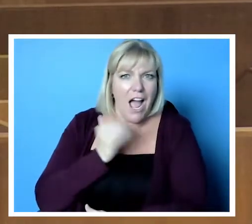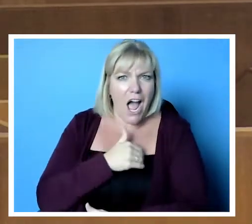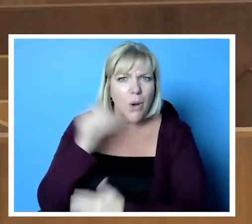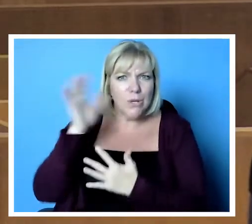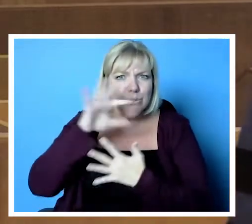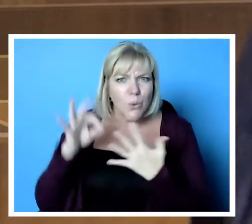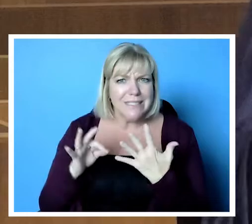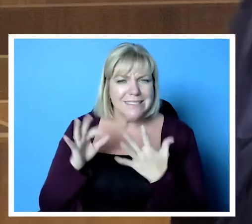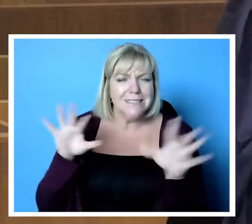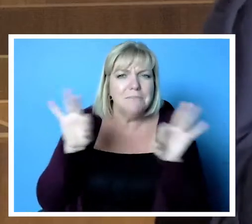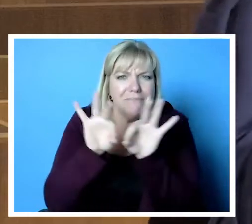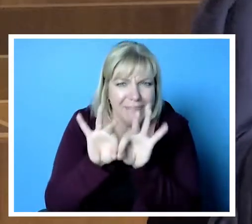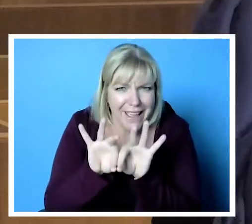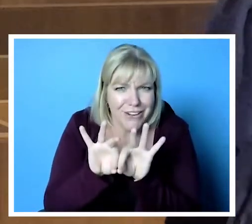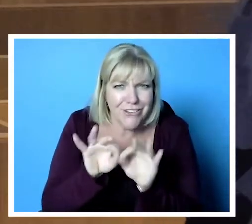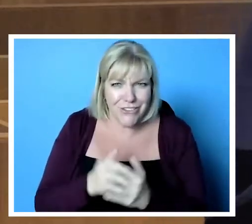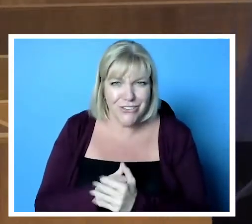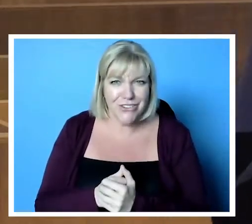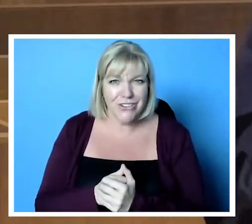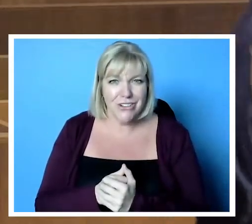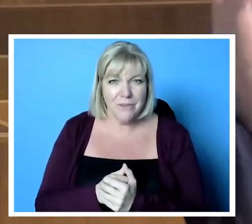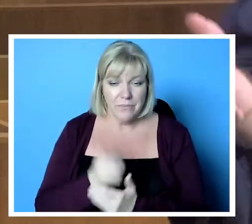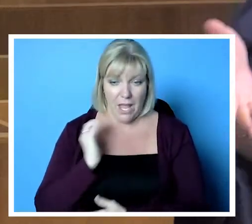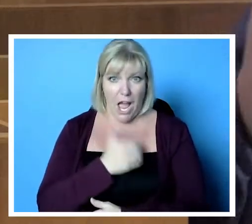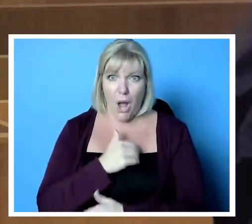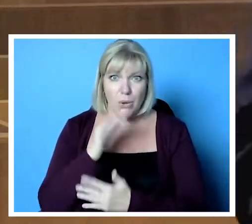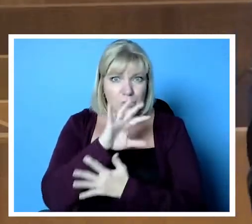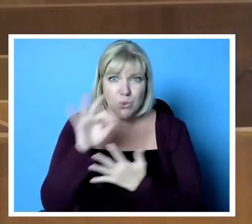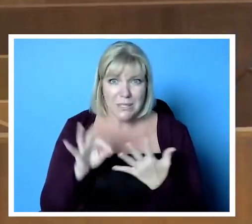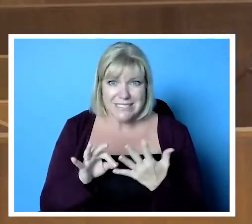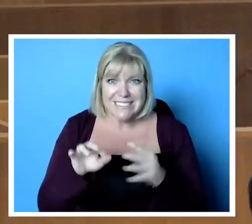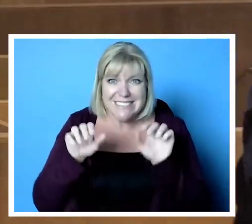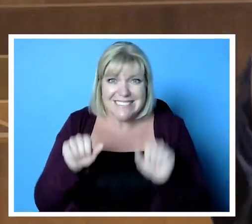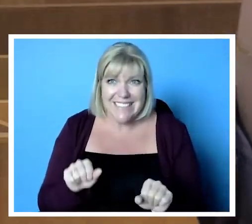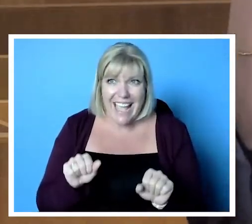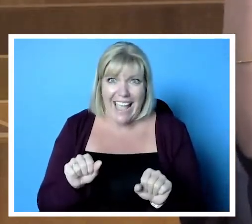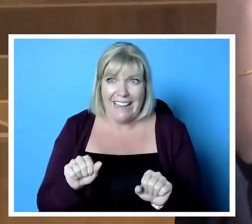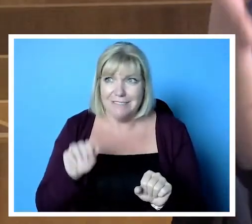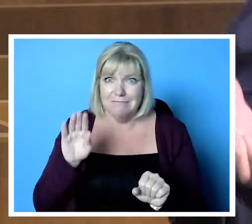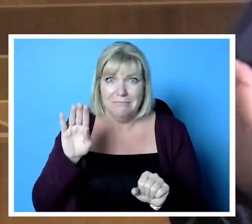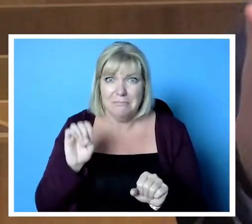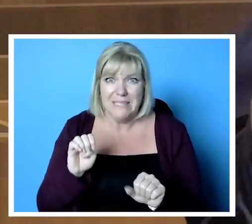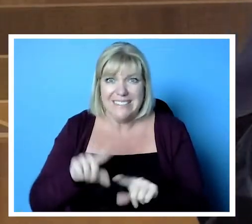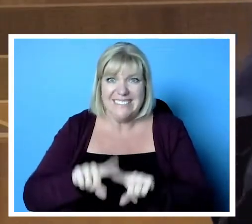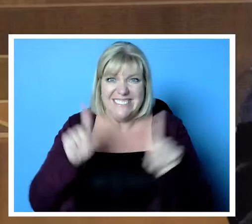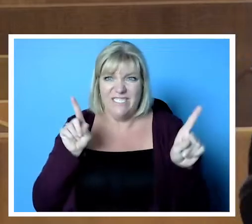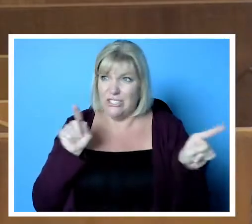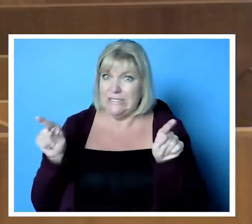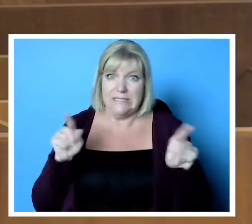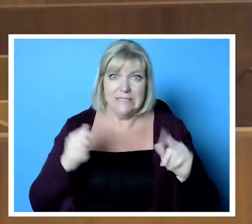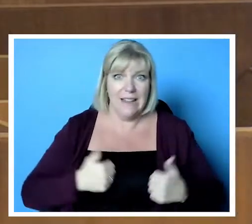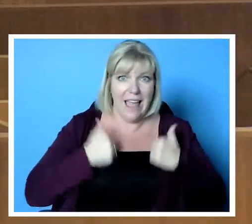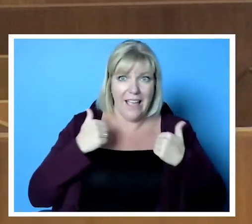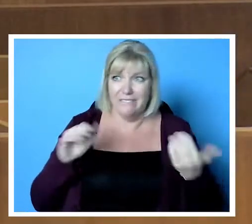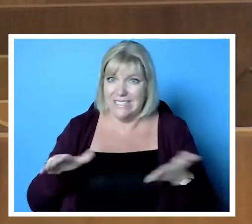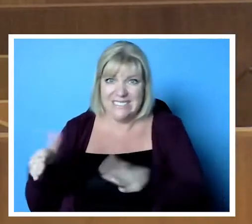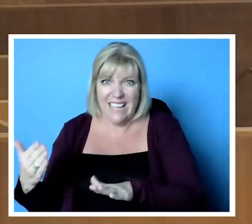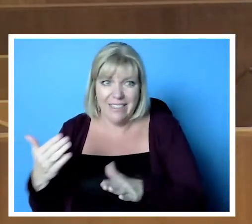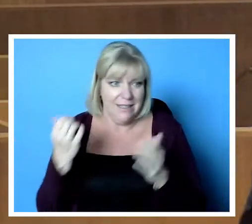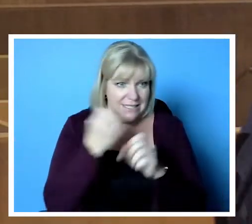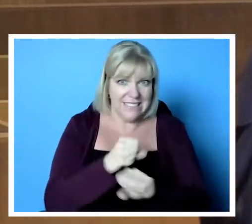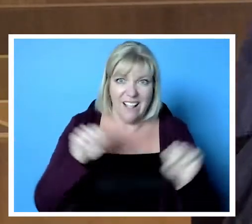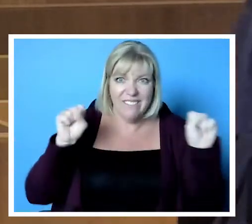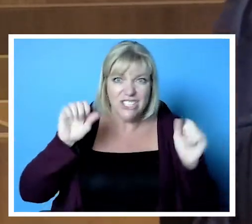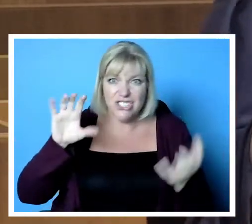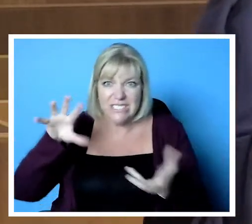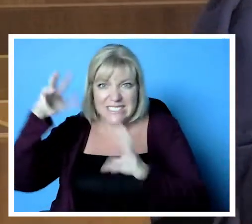matter. Our choices can be the difference between life and death, between salvation and disaster,